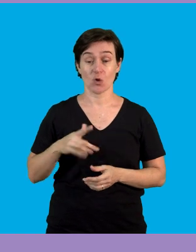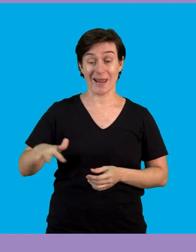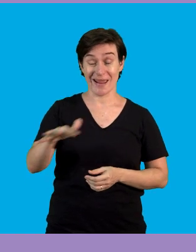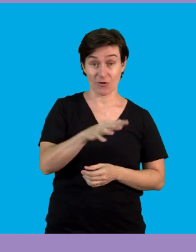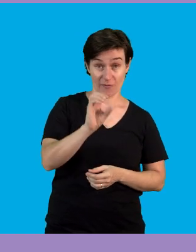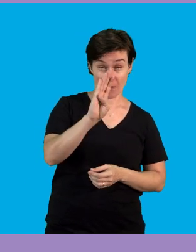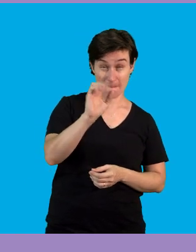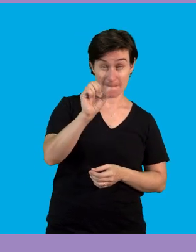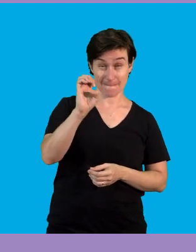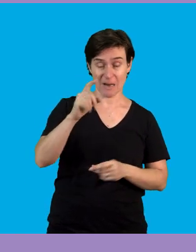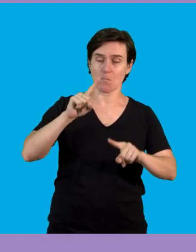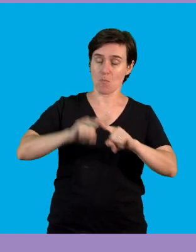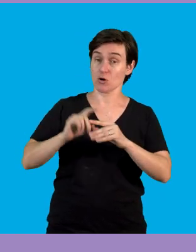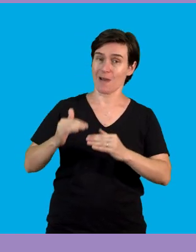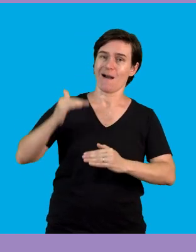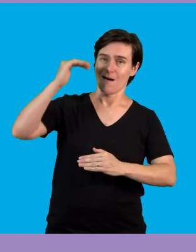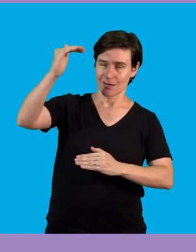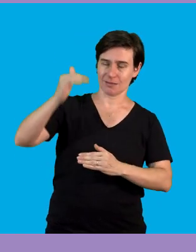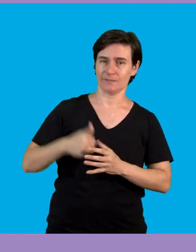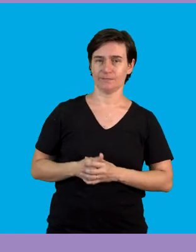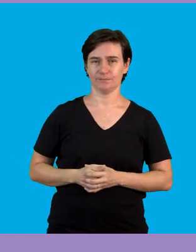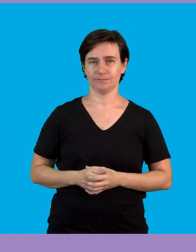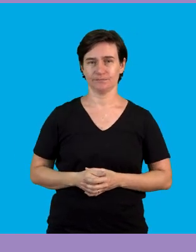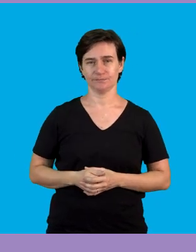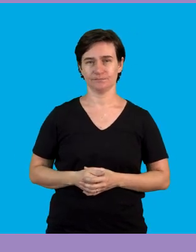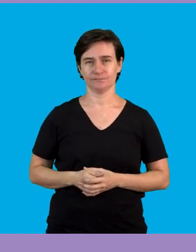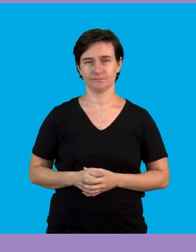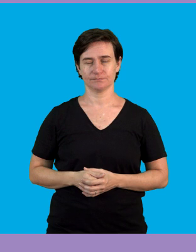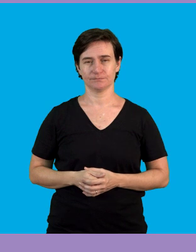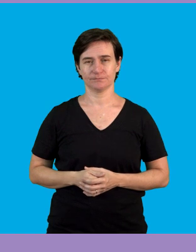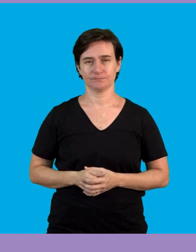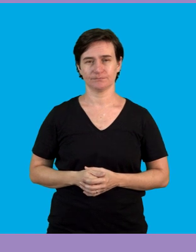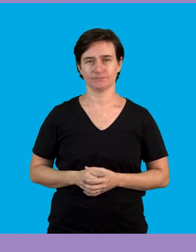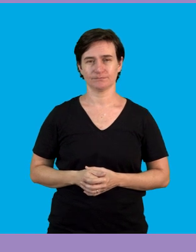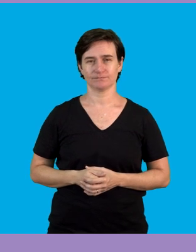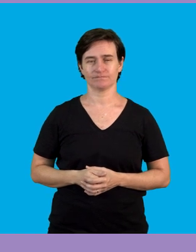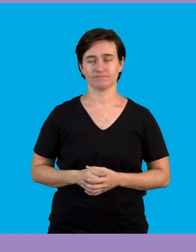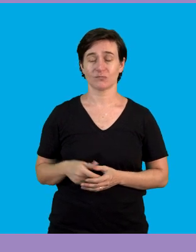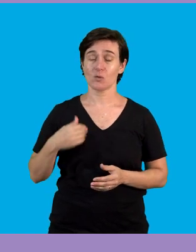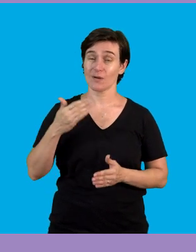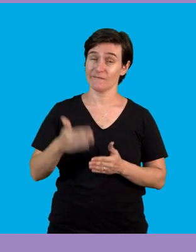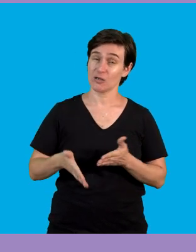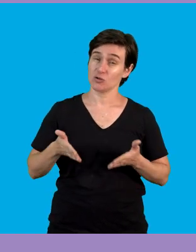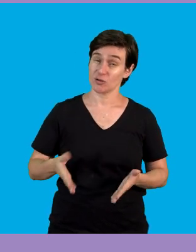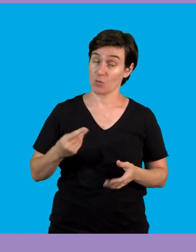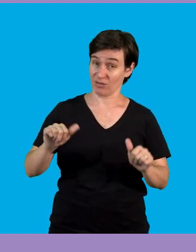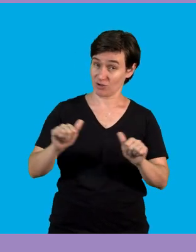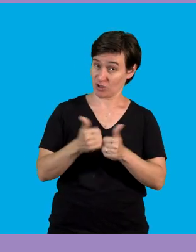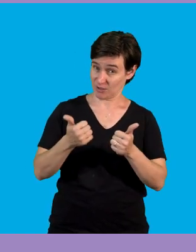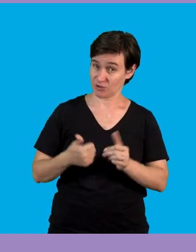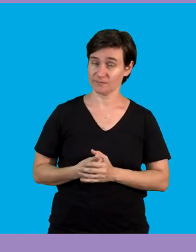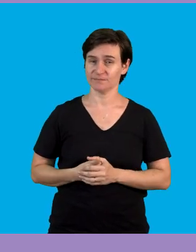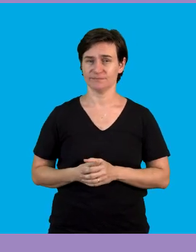multiply with the height of that object. Let's end off our lesson with a